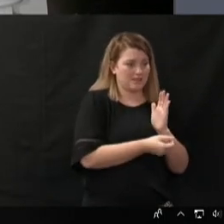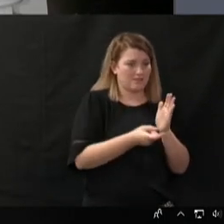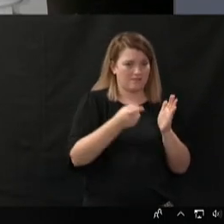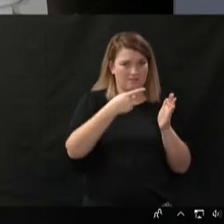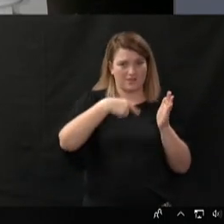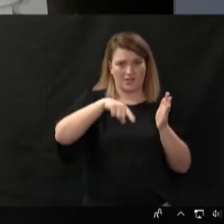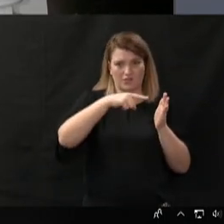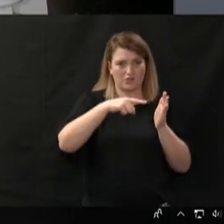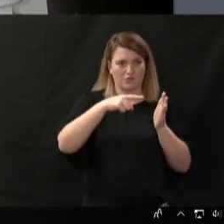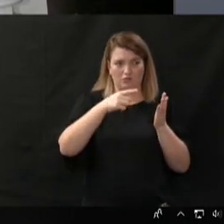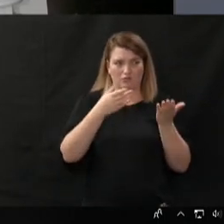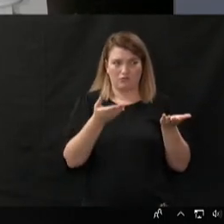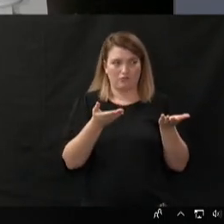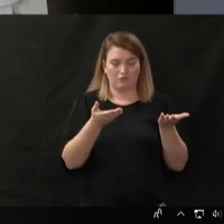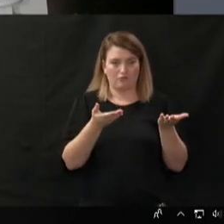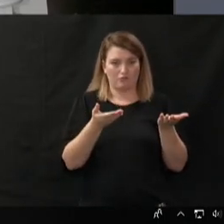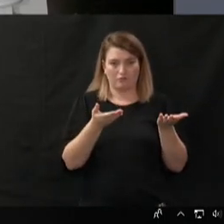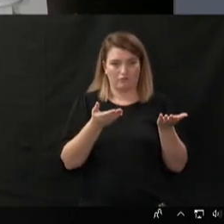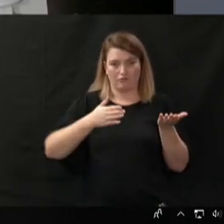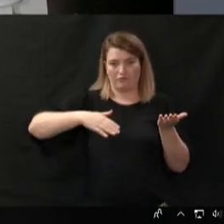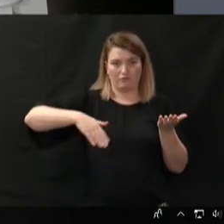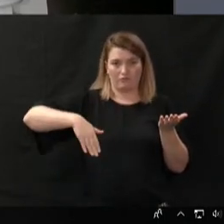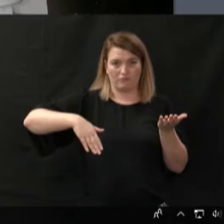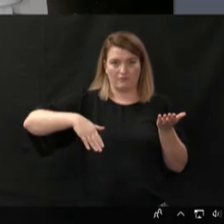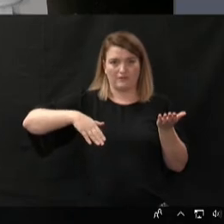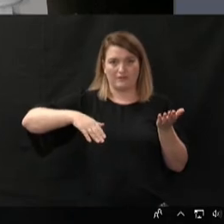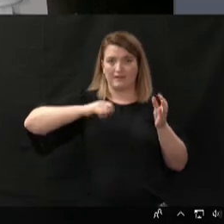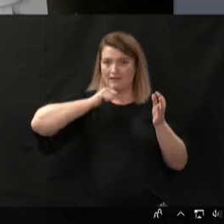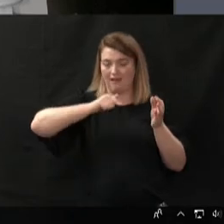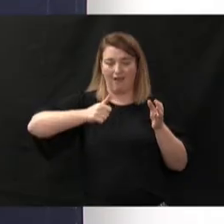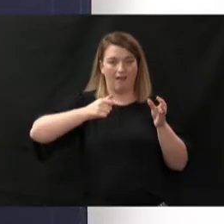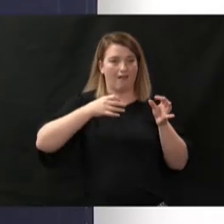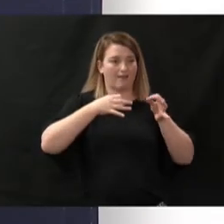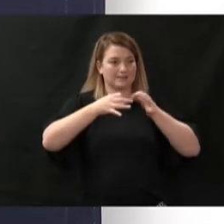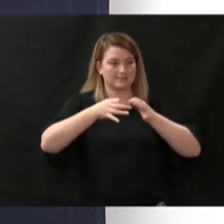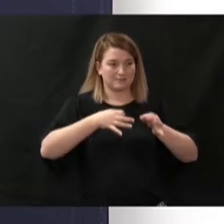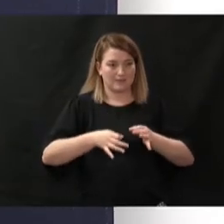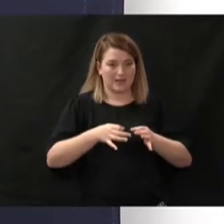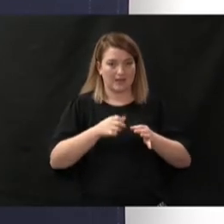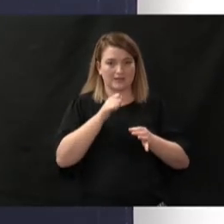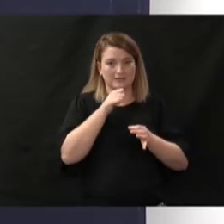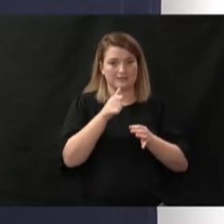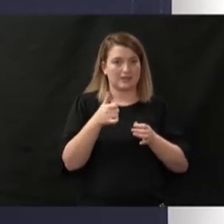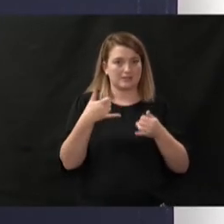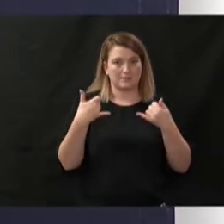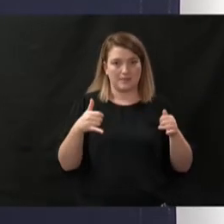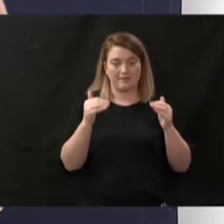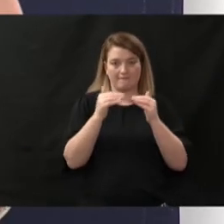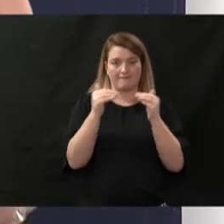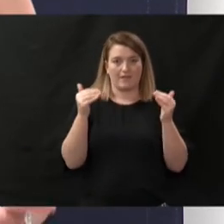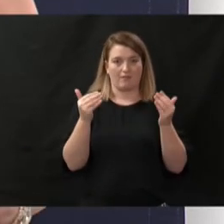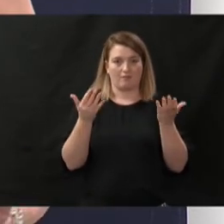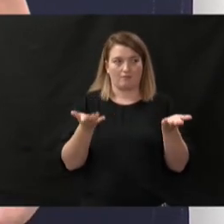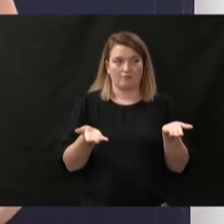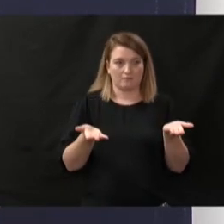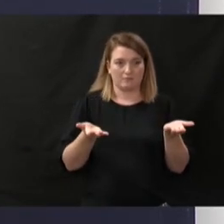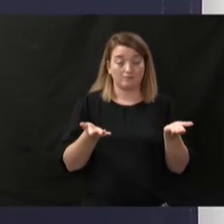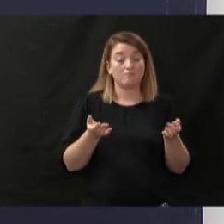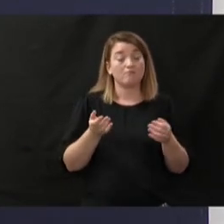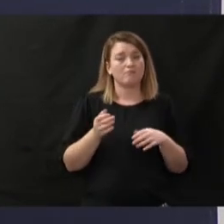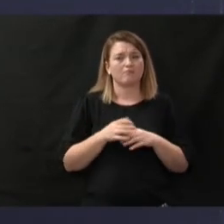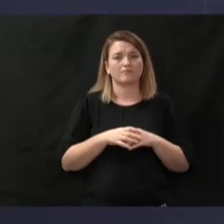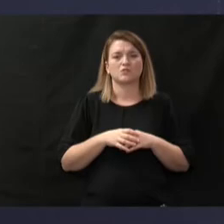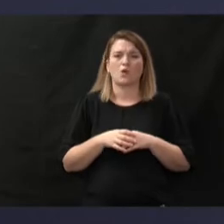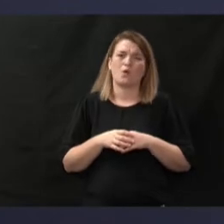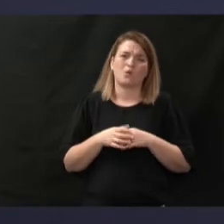have anything to hang it on to. So if it doesn't play fair, just say it doesn't play fair. But if you've taught them the skill, tell